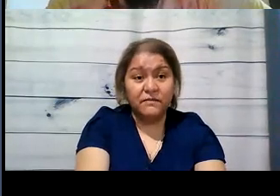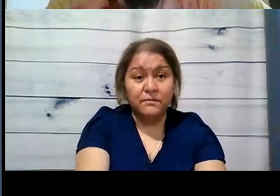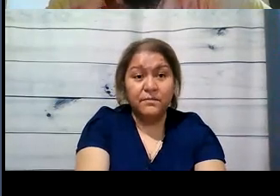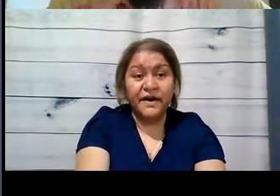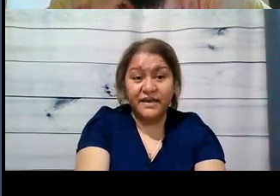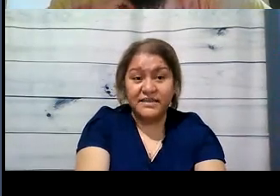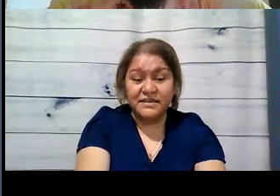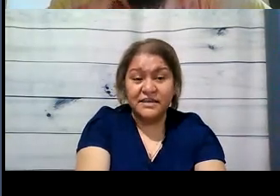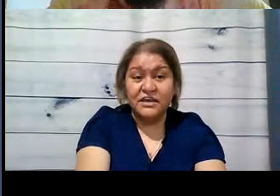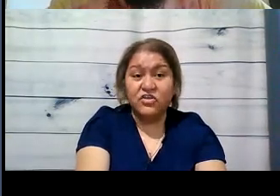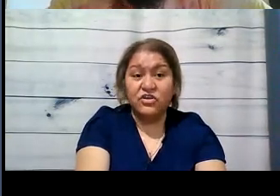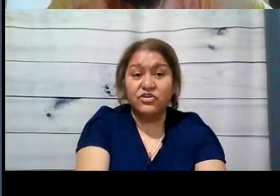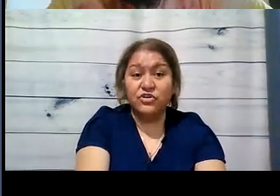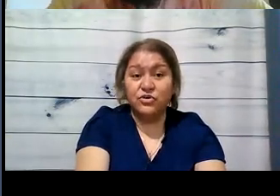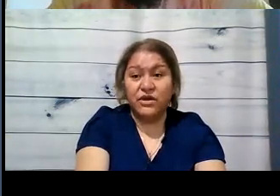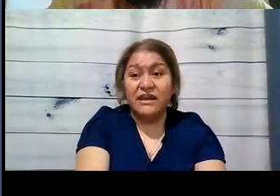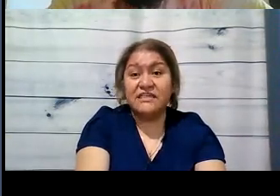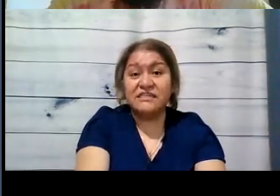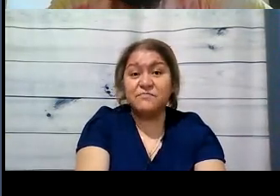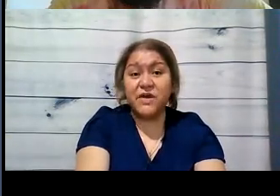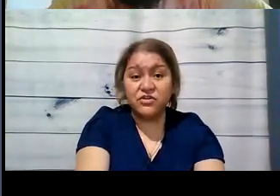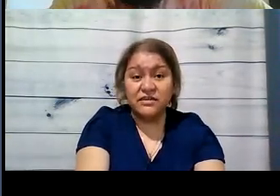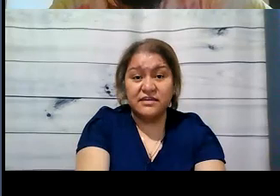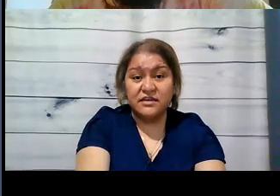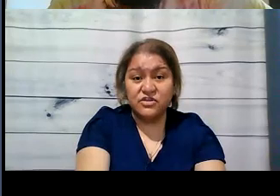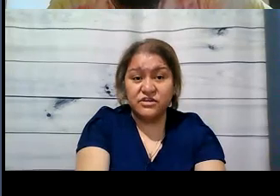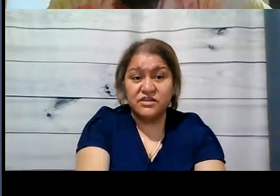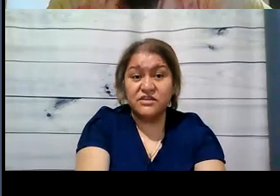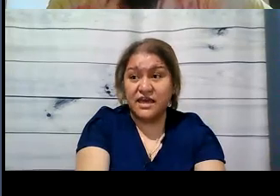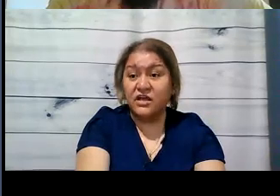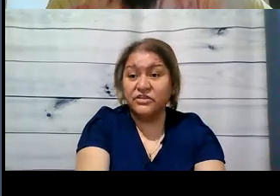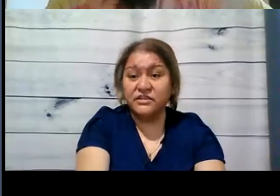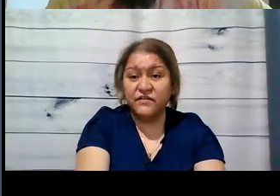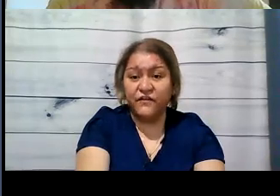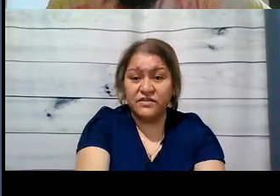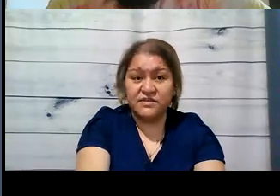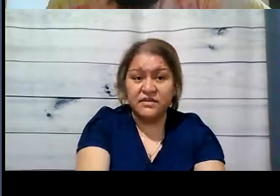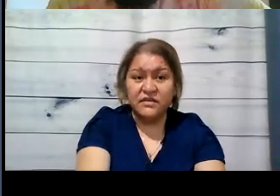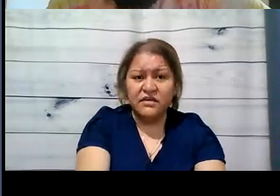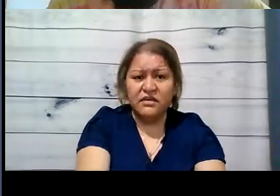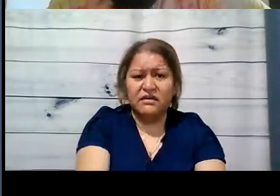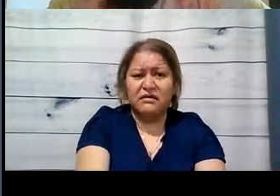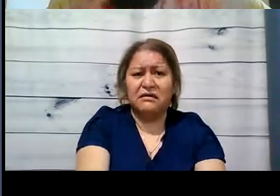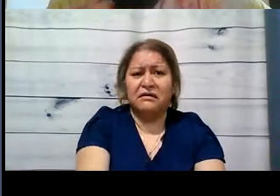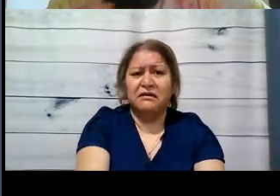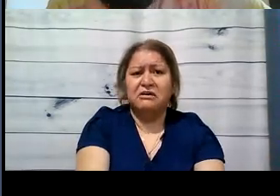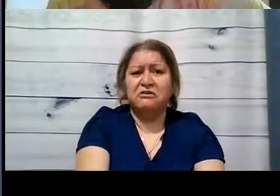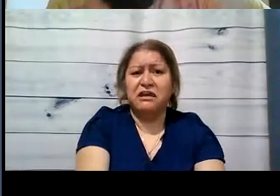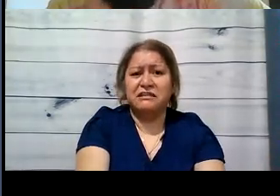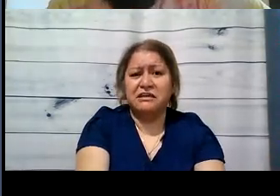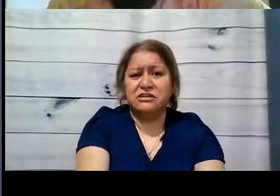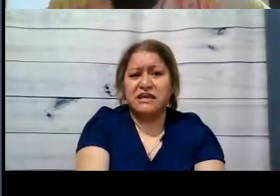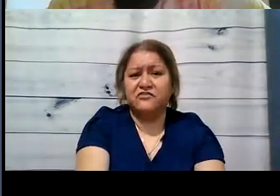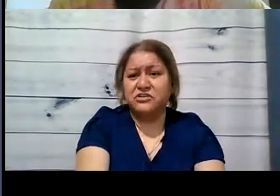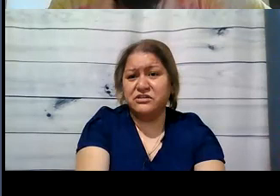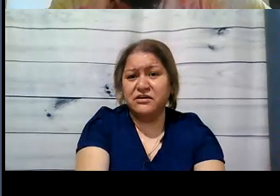milk, but the Duke and especially the Duchess could tell the difference. Ugh, cried